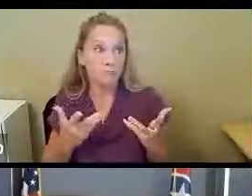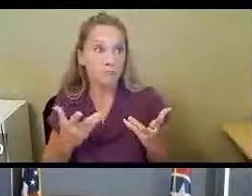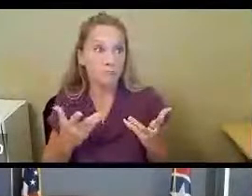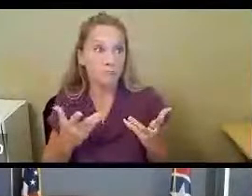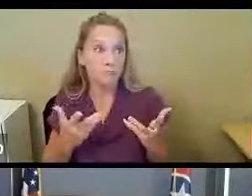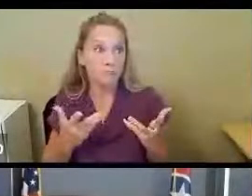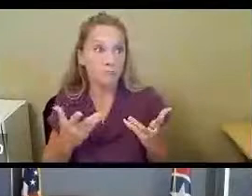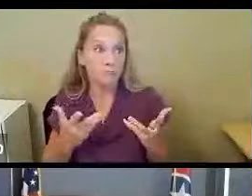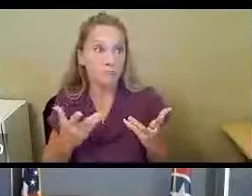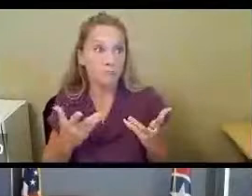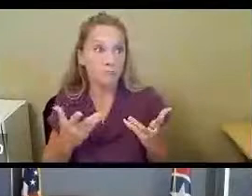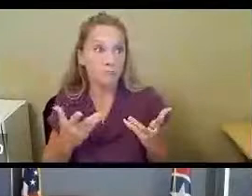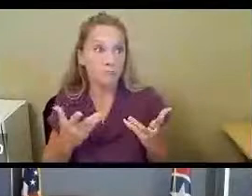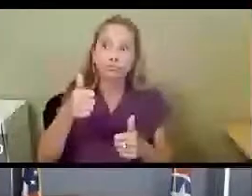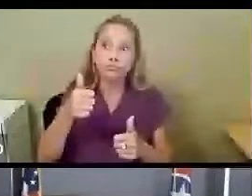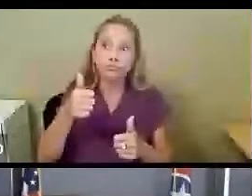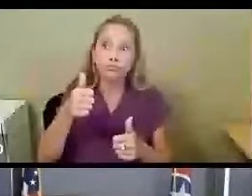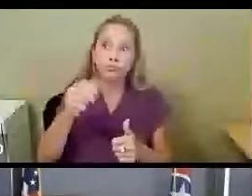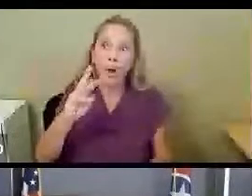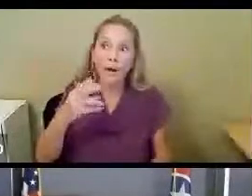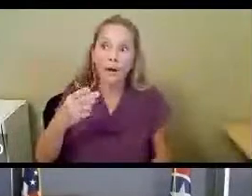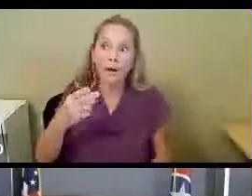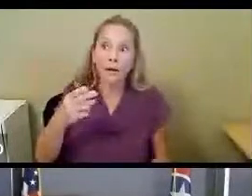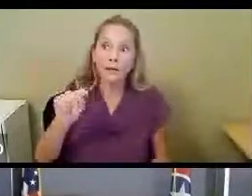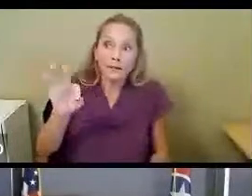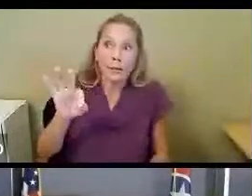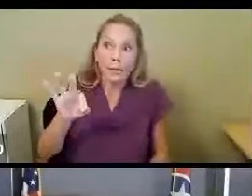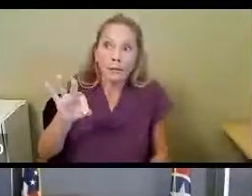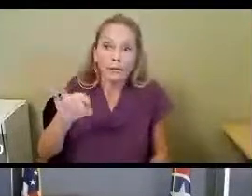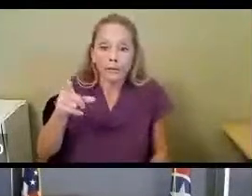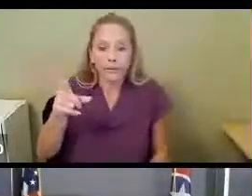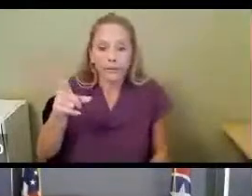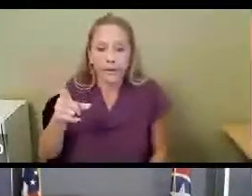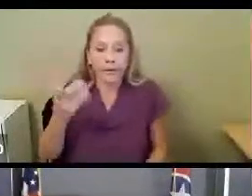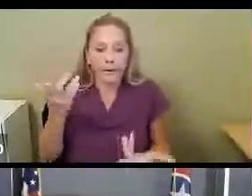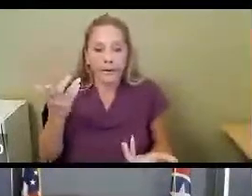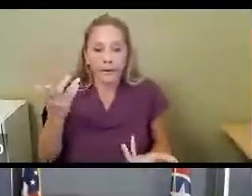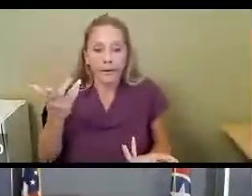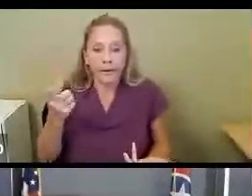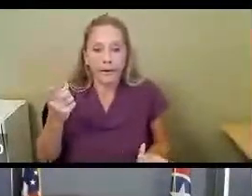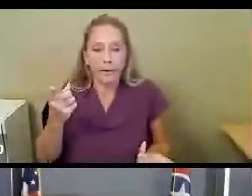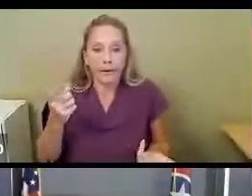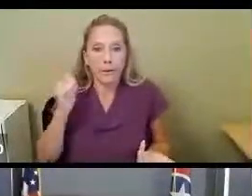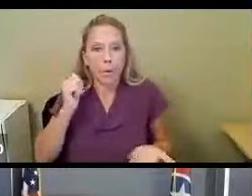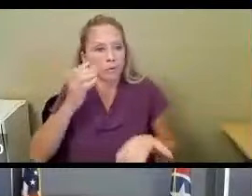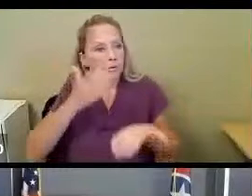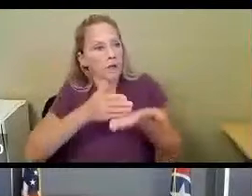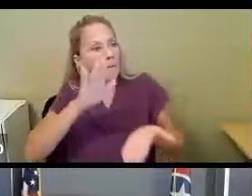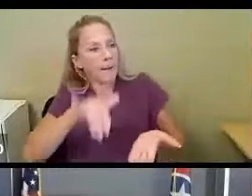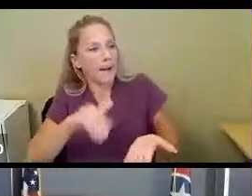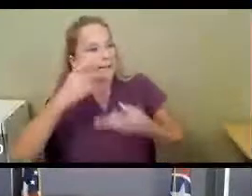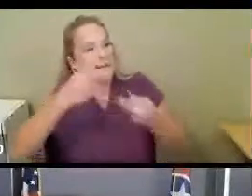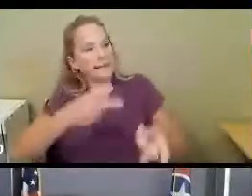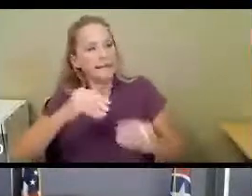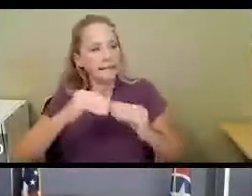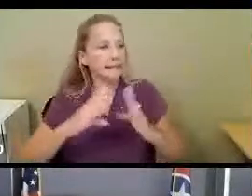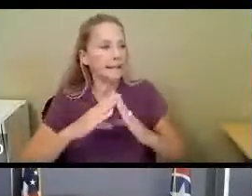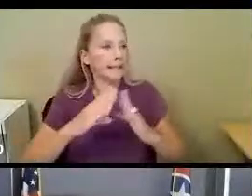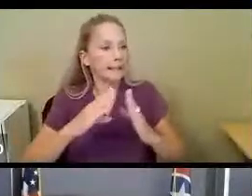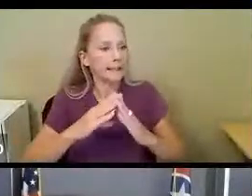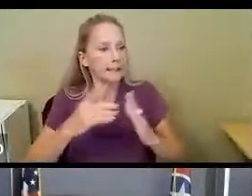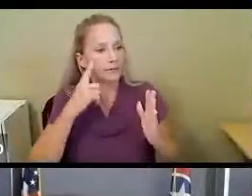House task just doesn't stop by randomly in a city in the U.S. for tea and